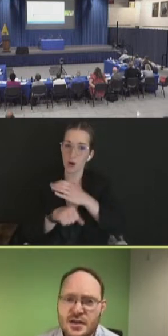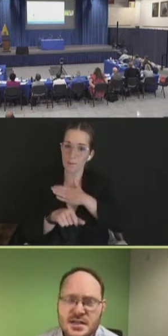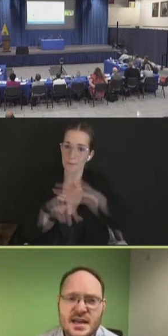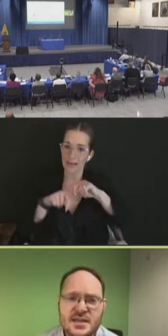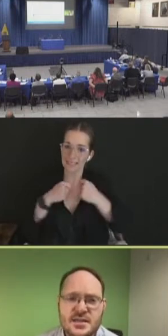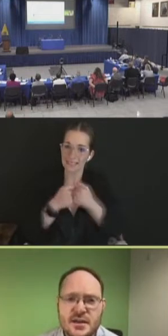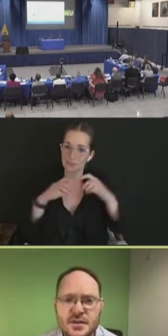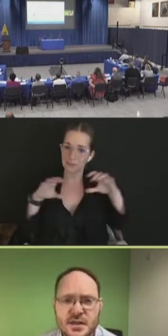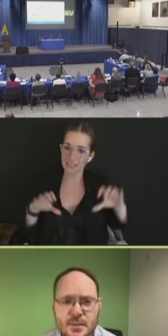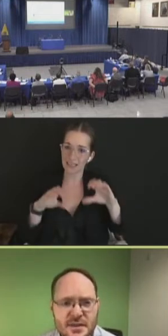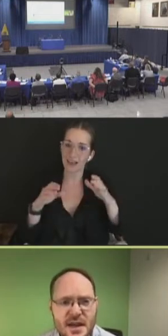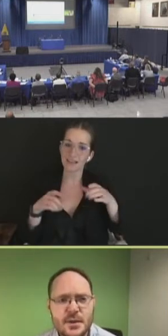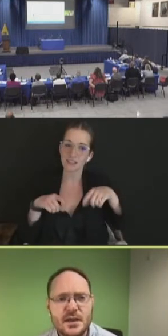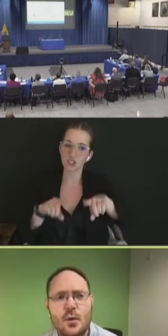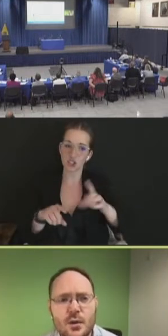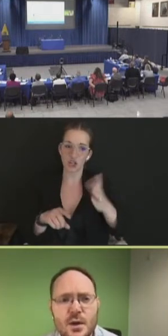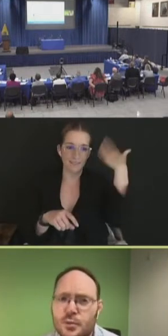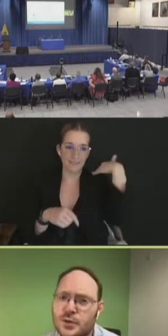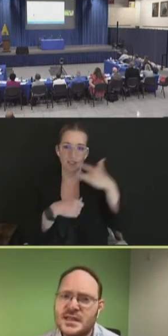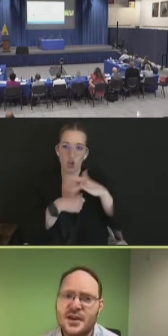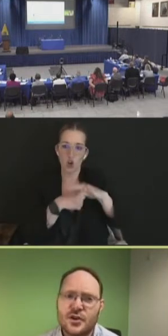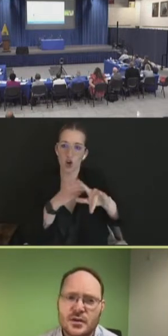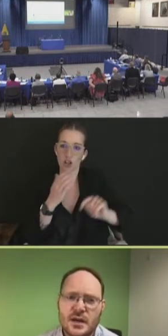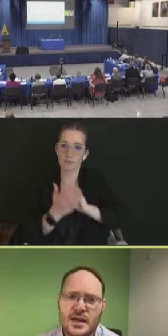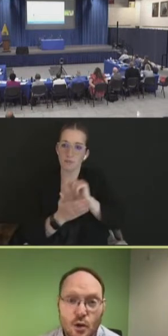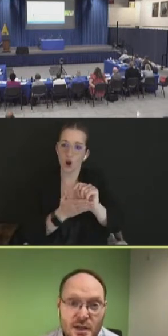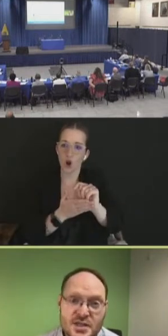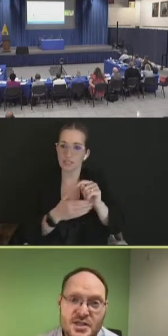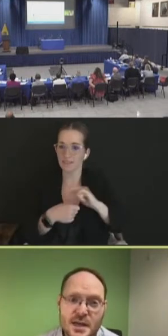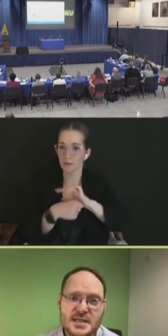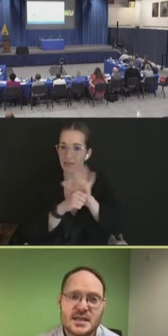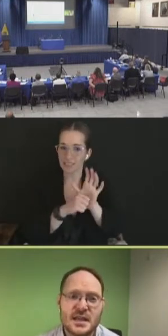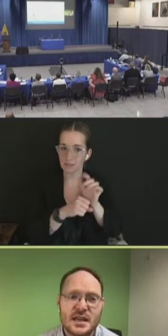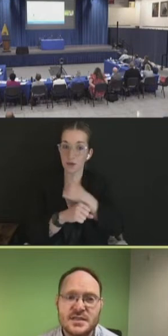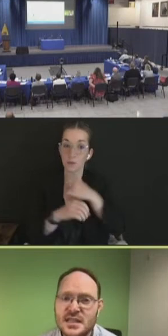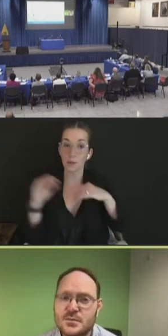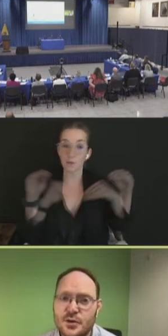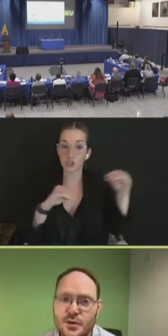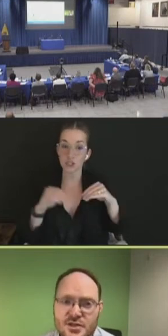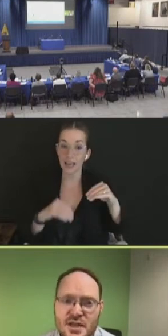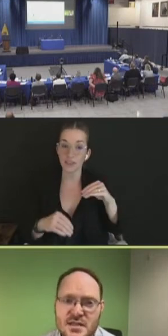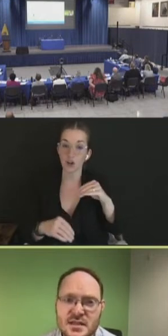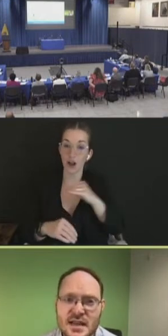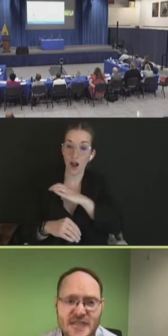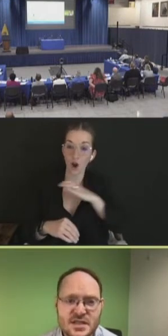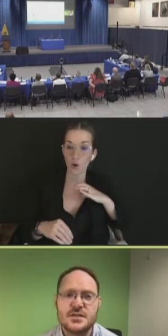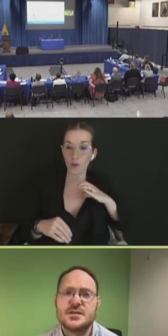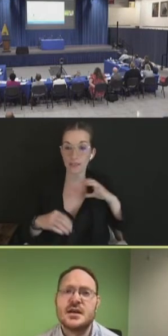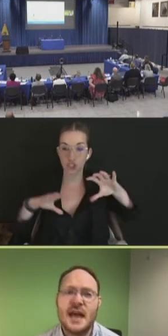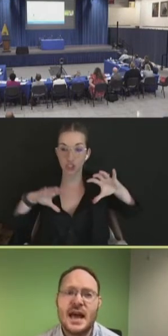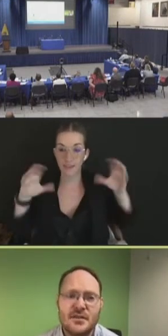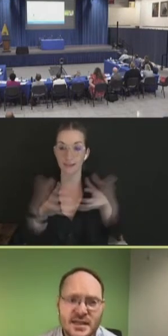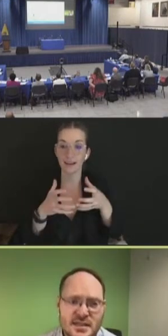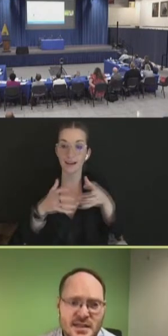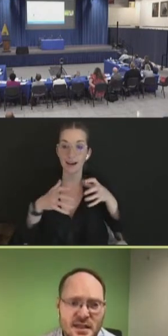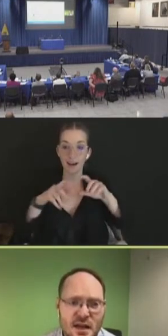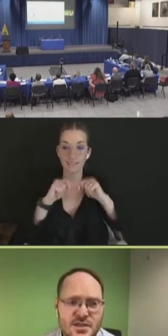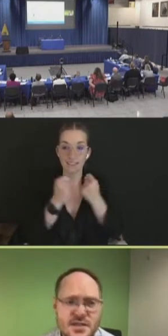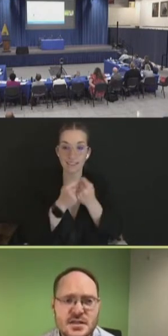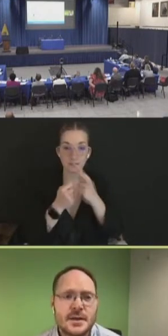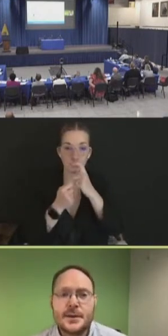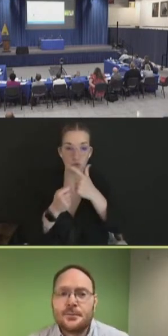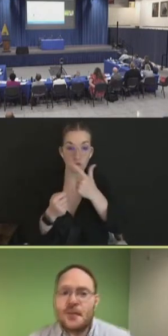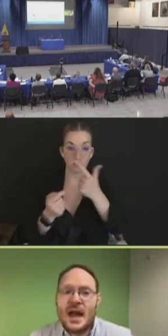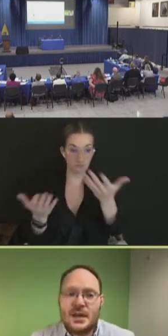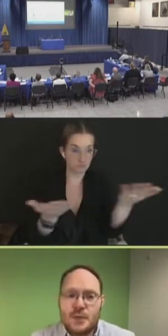the early stages of the pandemic, where we put together a coalition basically of teams who are interested in adjuvants and vaccine